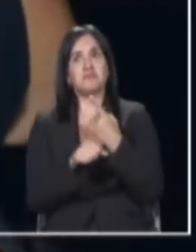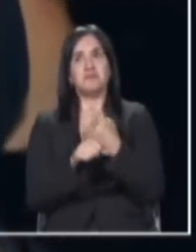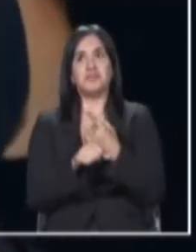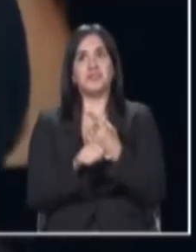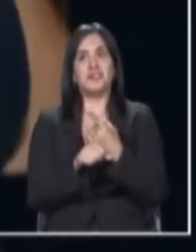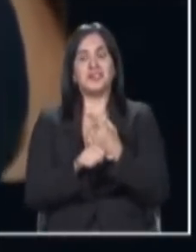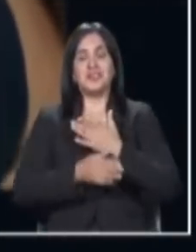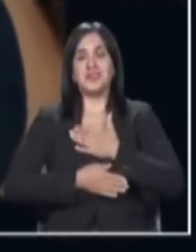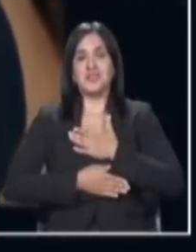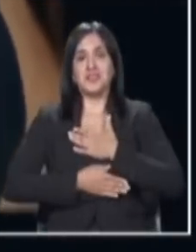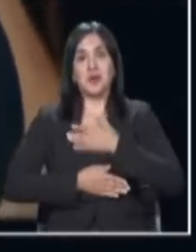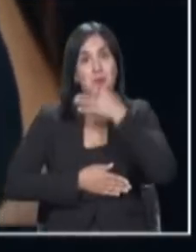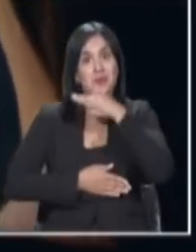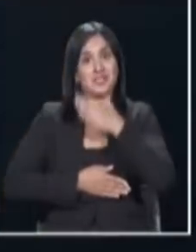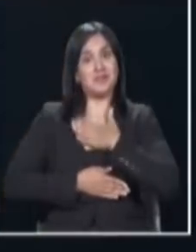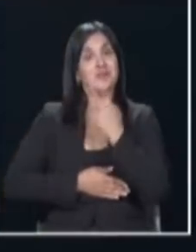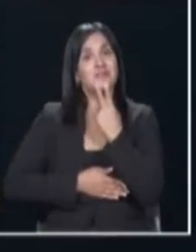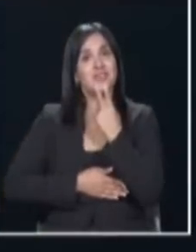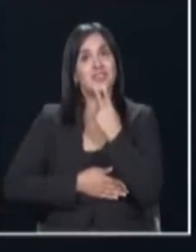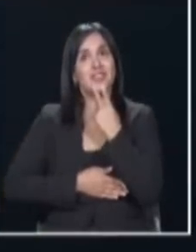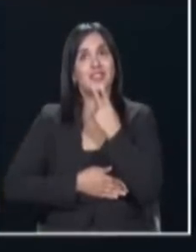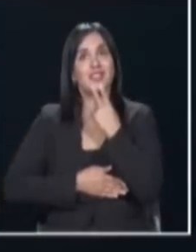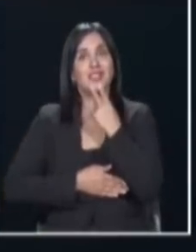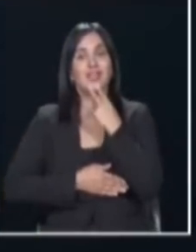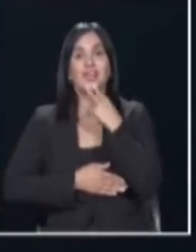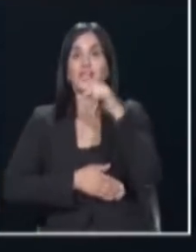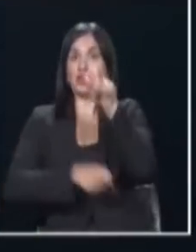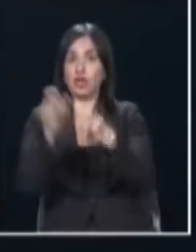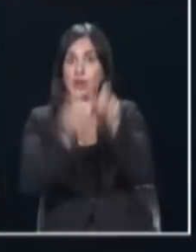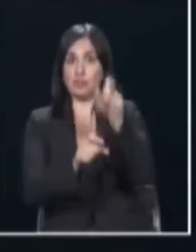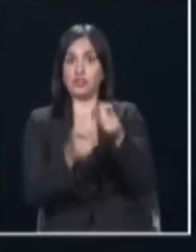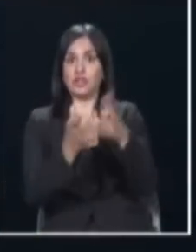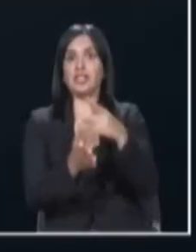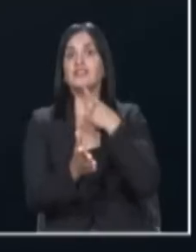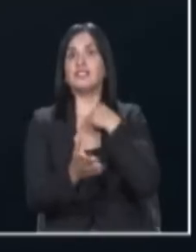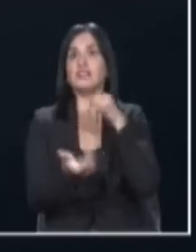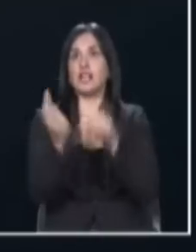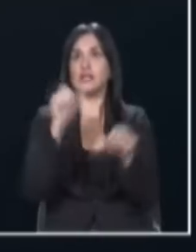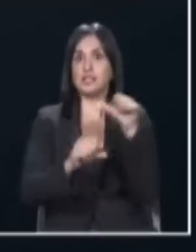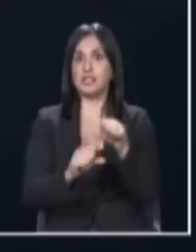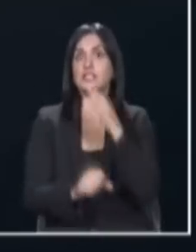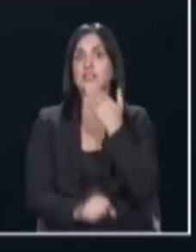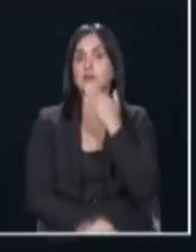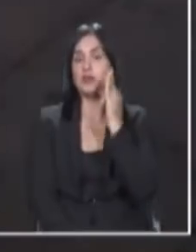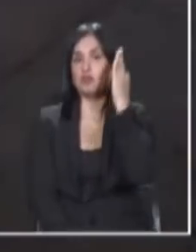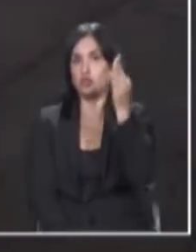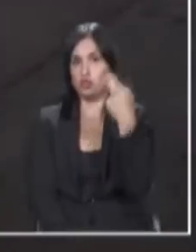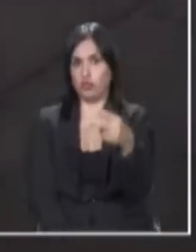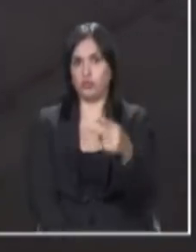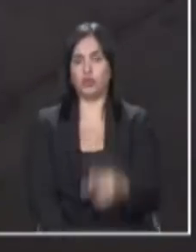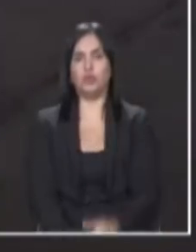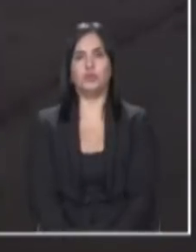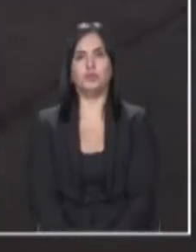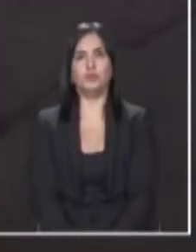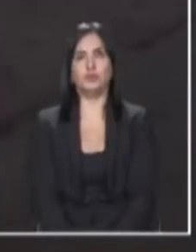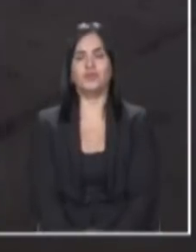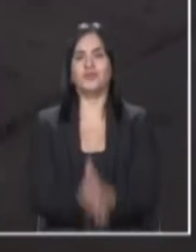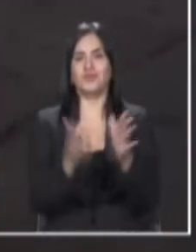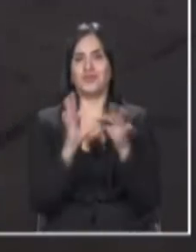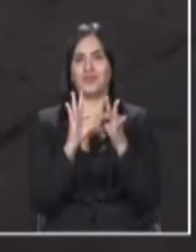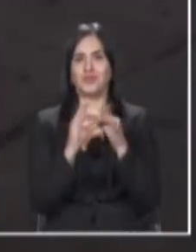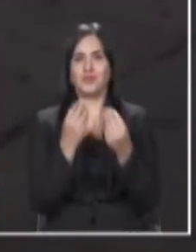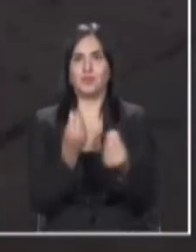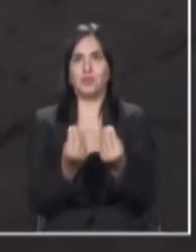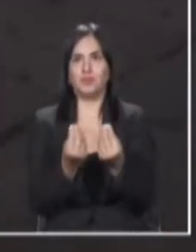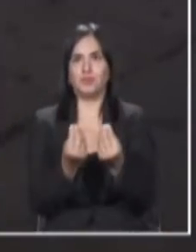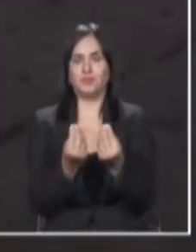I'm happy to speak about my life and work with those who are interested in science and its future thank you very